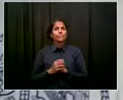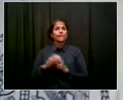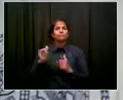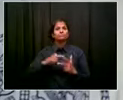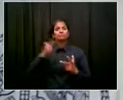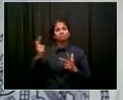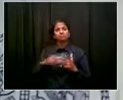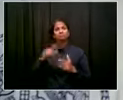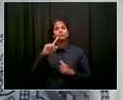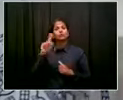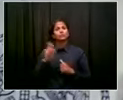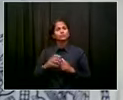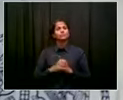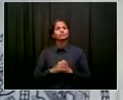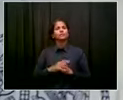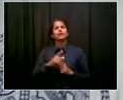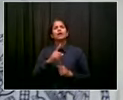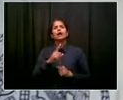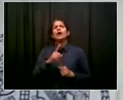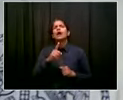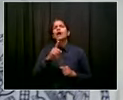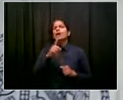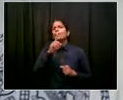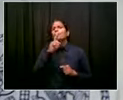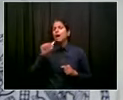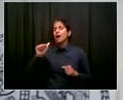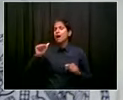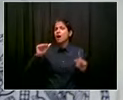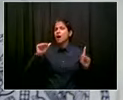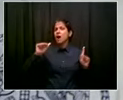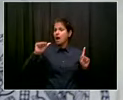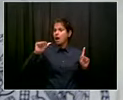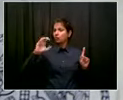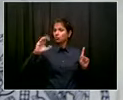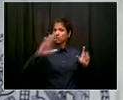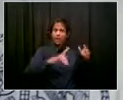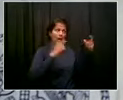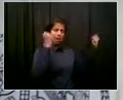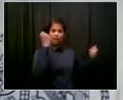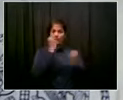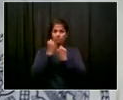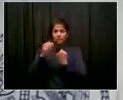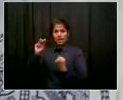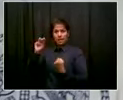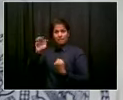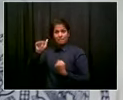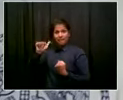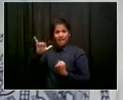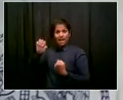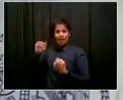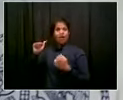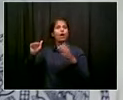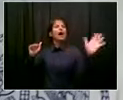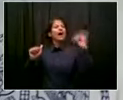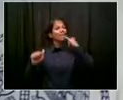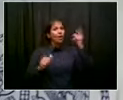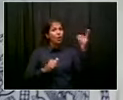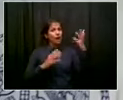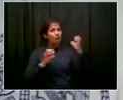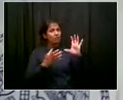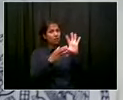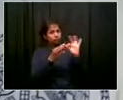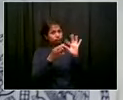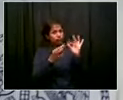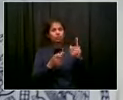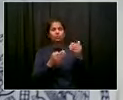aoc endorsing wiley so if you'd like to as at the start of my second question you can my second question is about the central